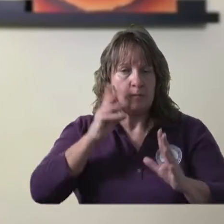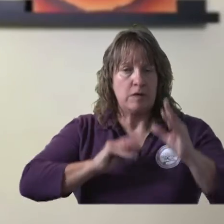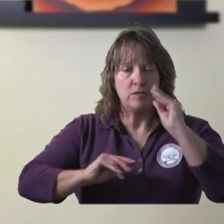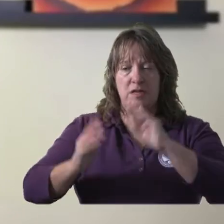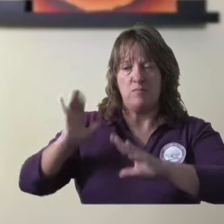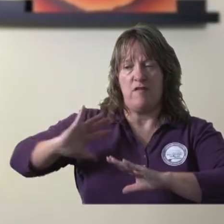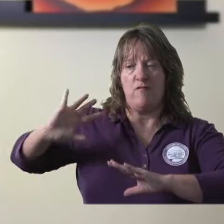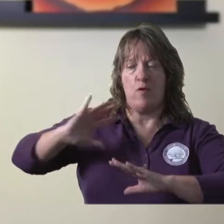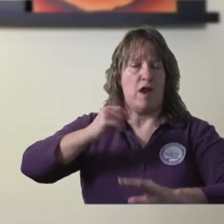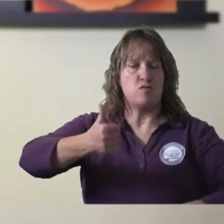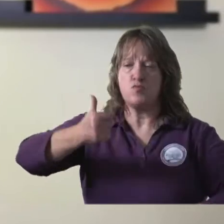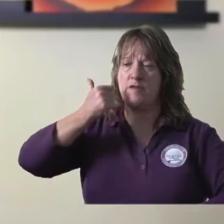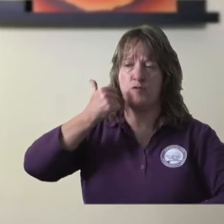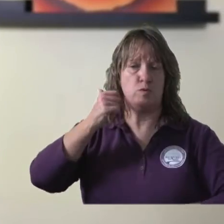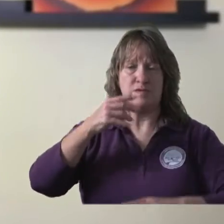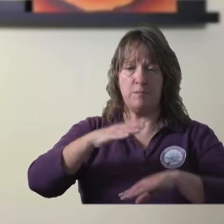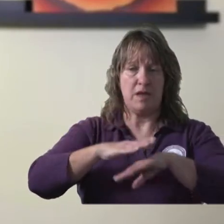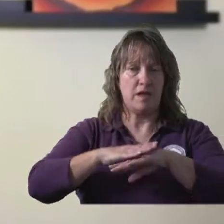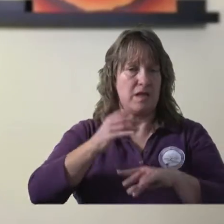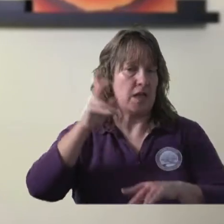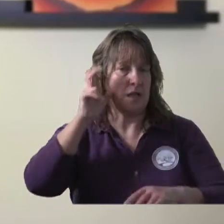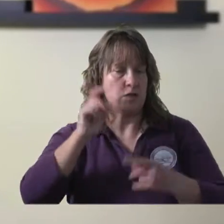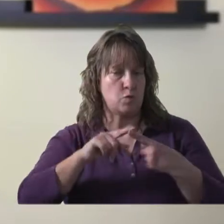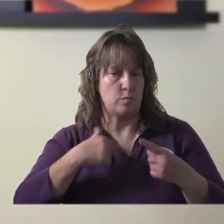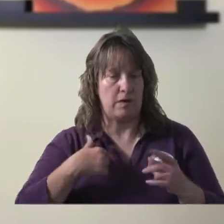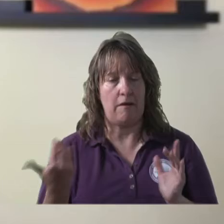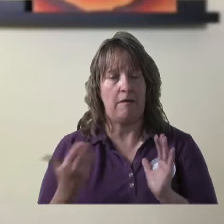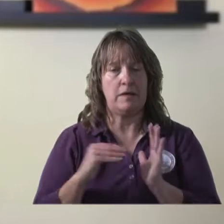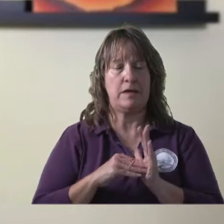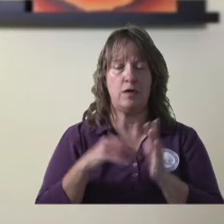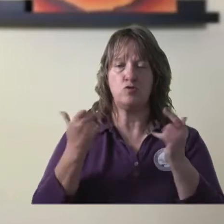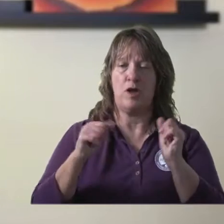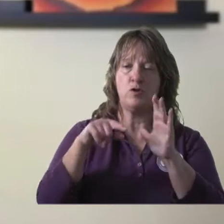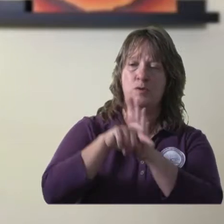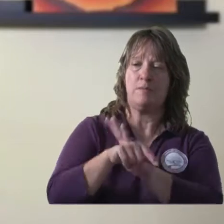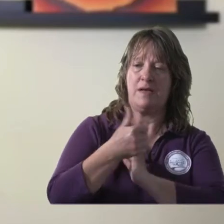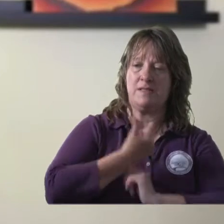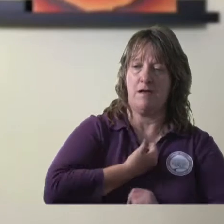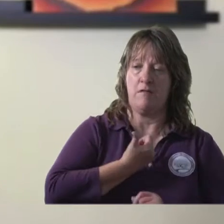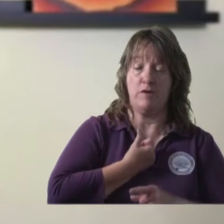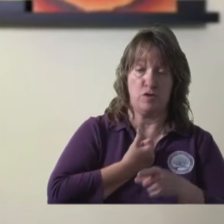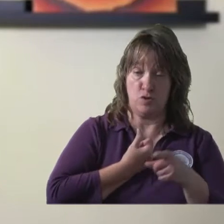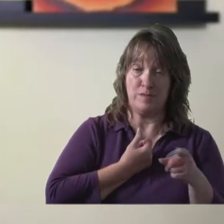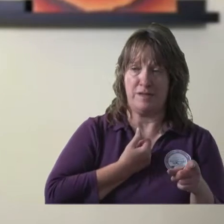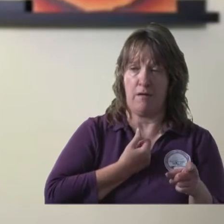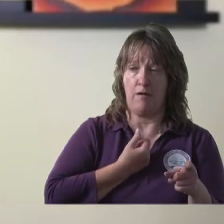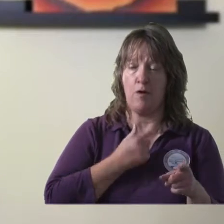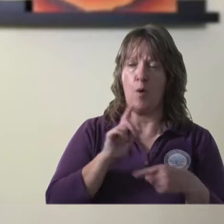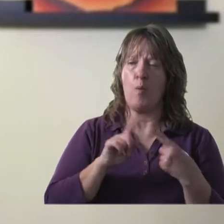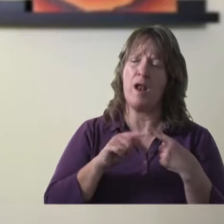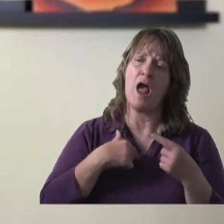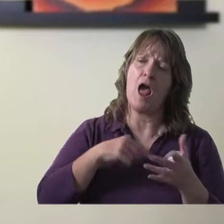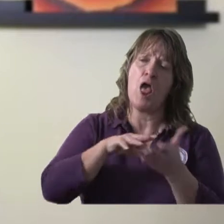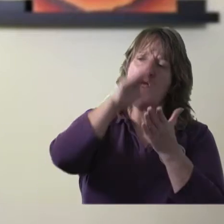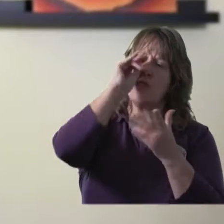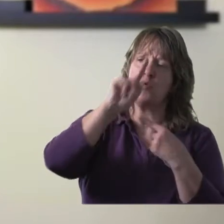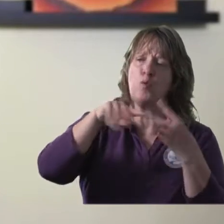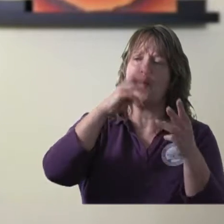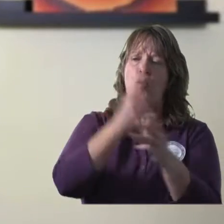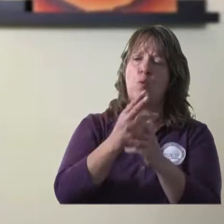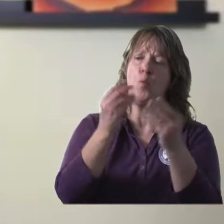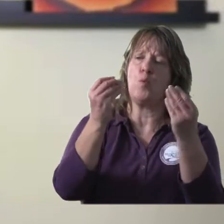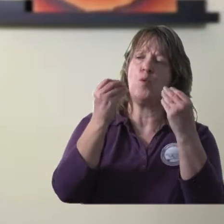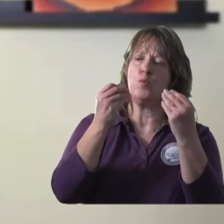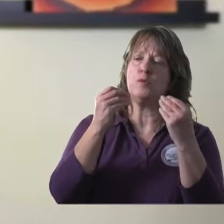before, and refused to be on the receiving end of yet another suicide note. She was there when I learned that what the world had taught me